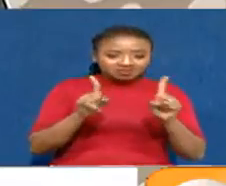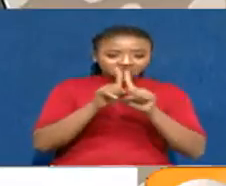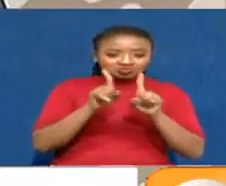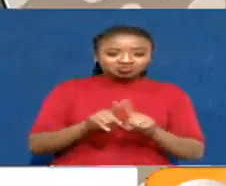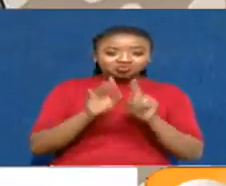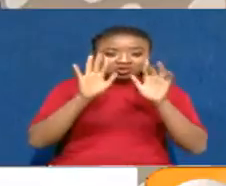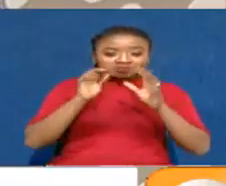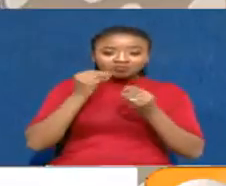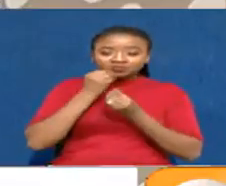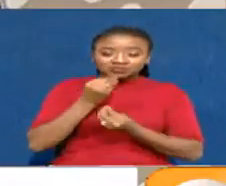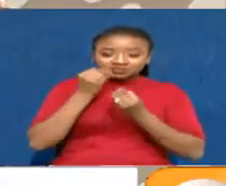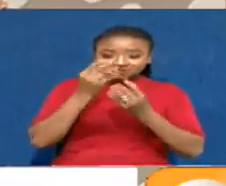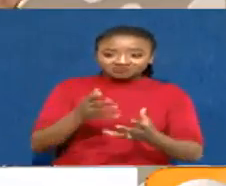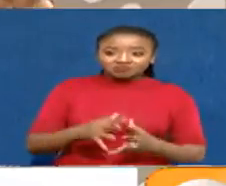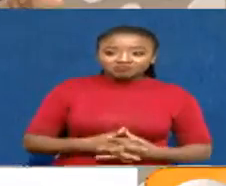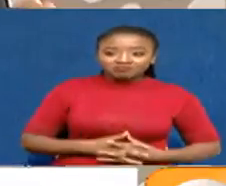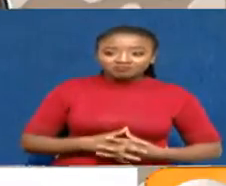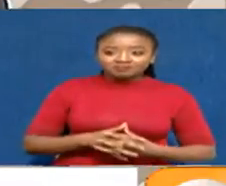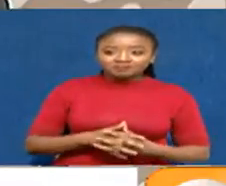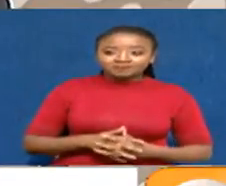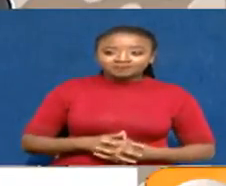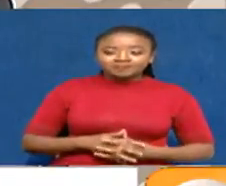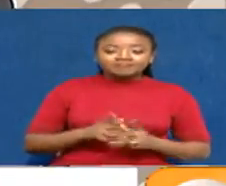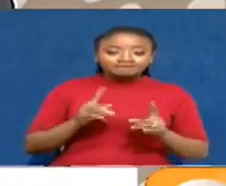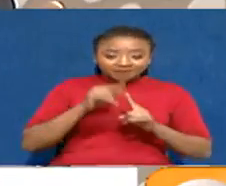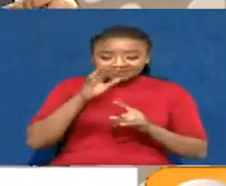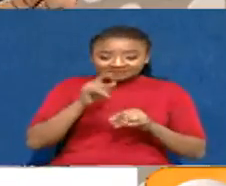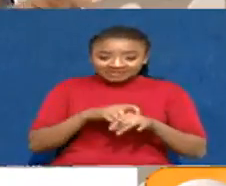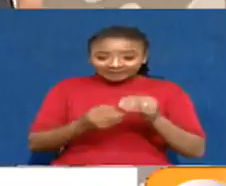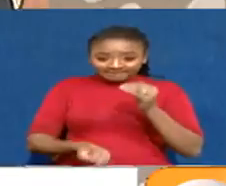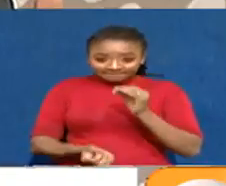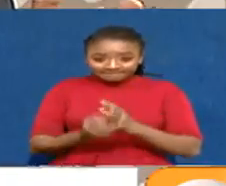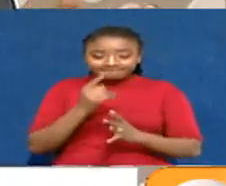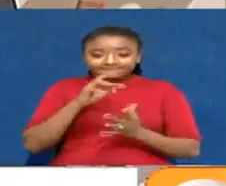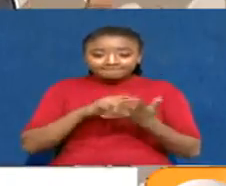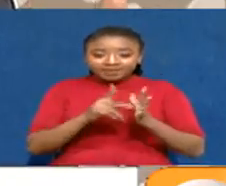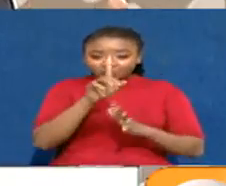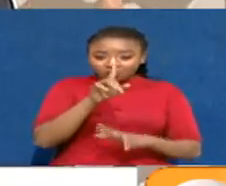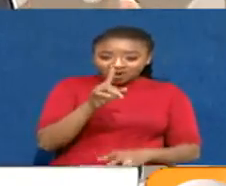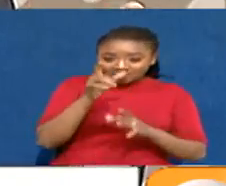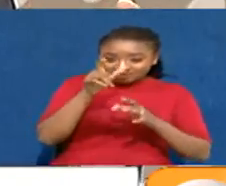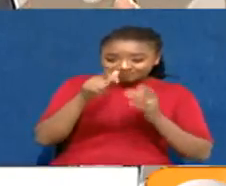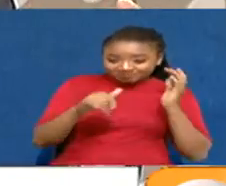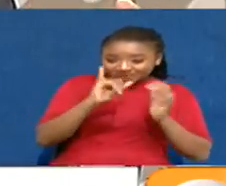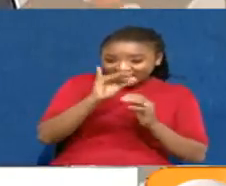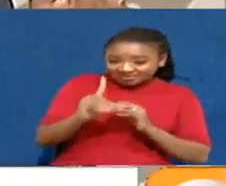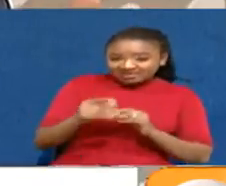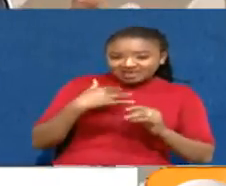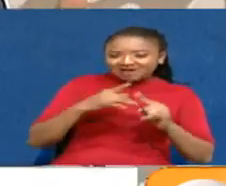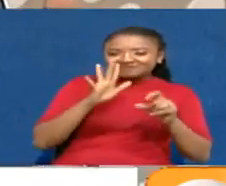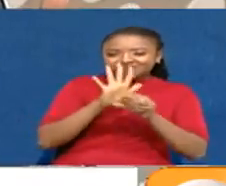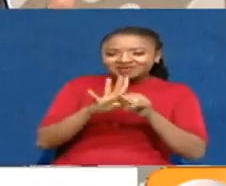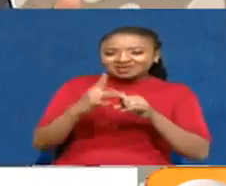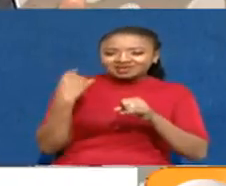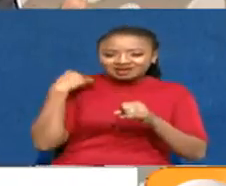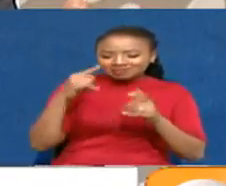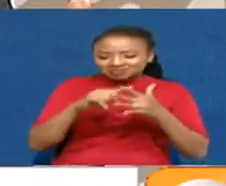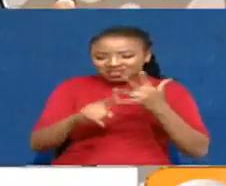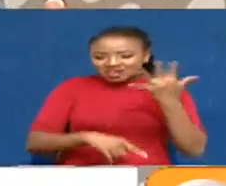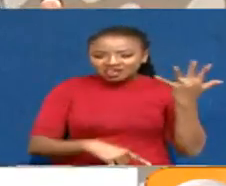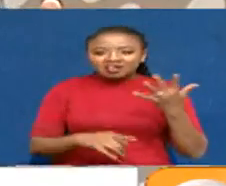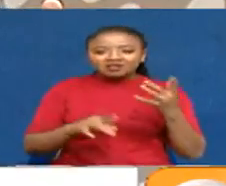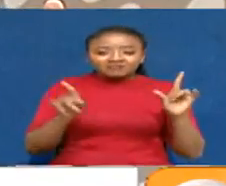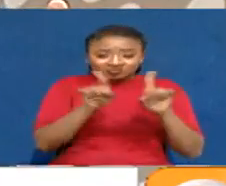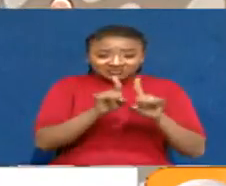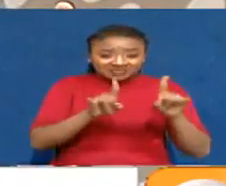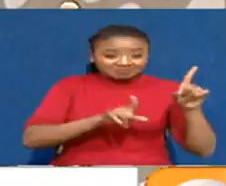to be notified. That kind of regulation helped in the section of Safaricom. Now, we cannot be able